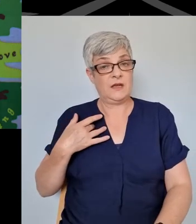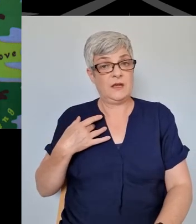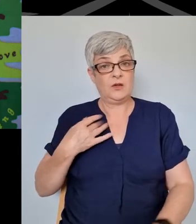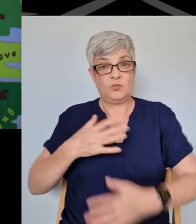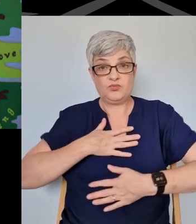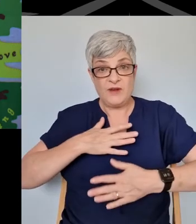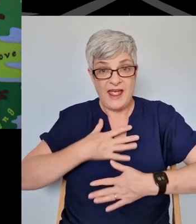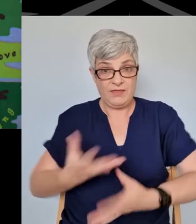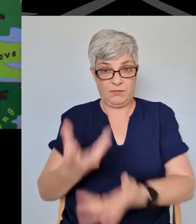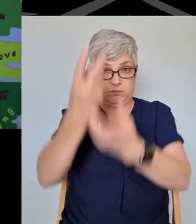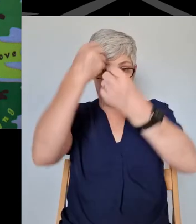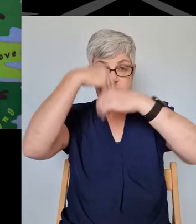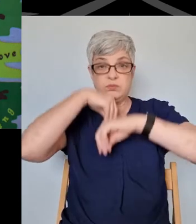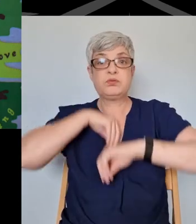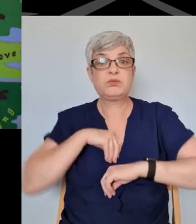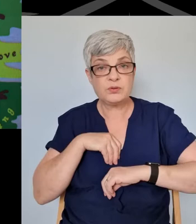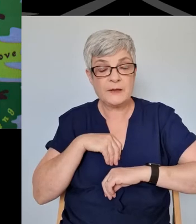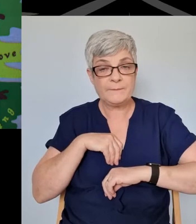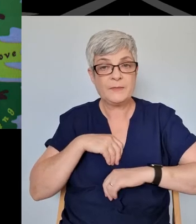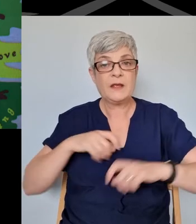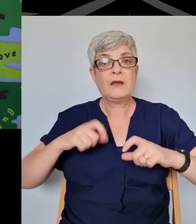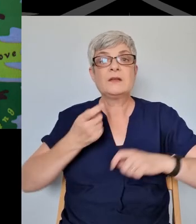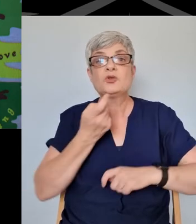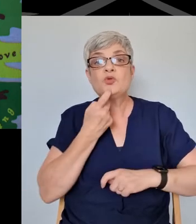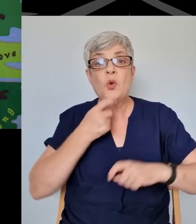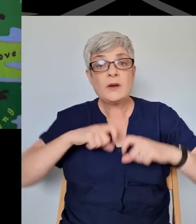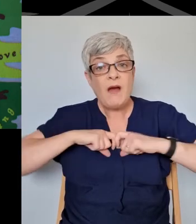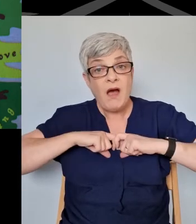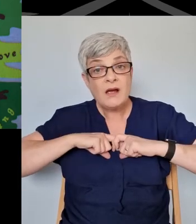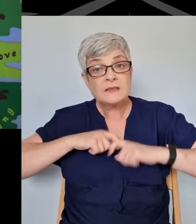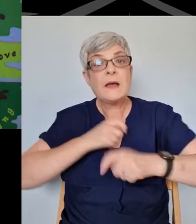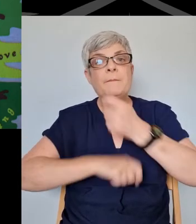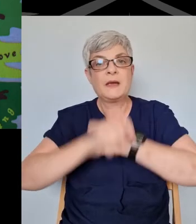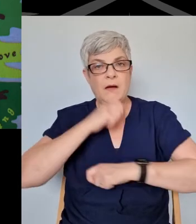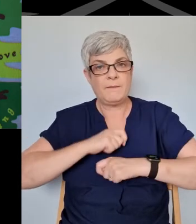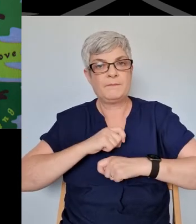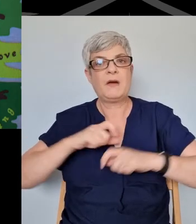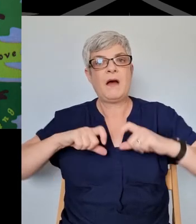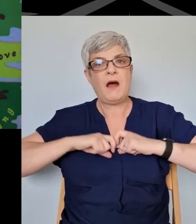The one who changes hearts of stone to hearts of flesh.